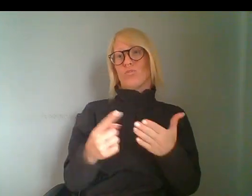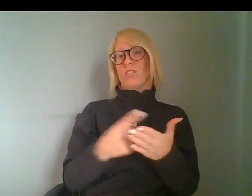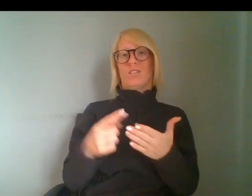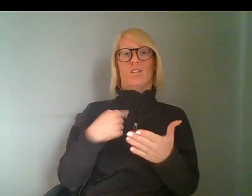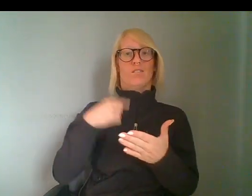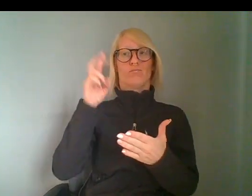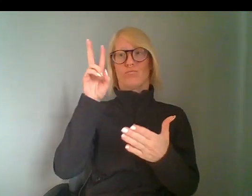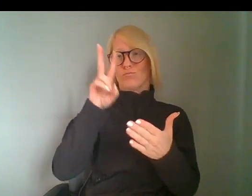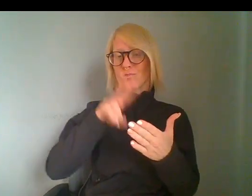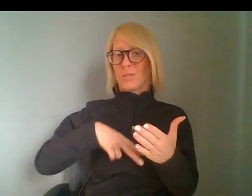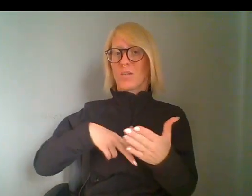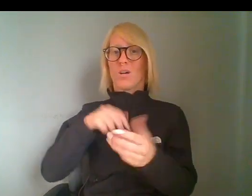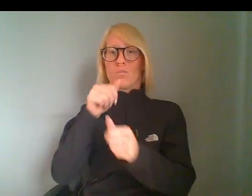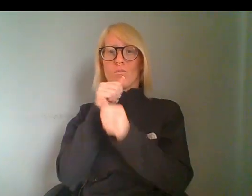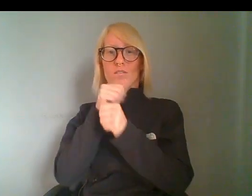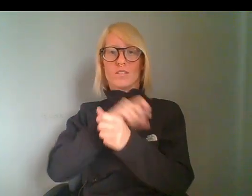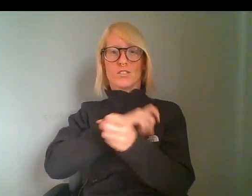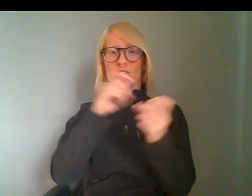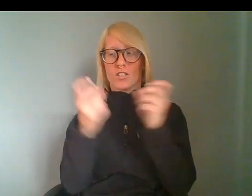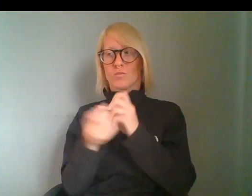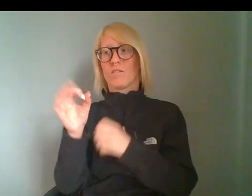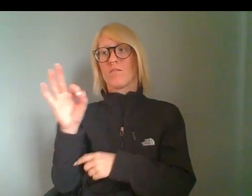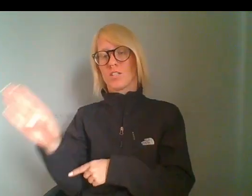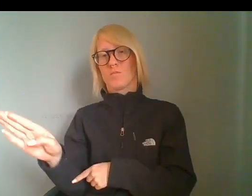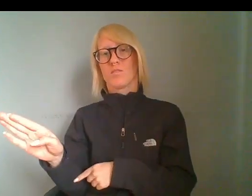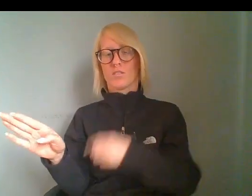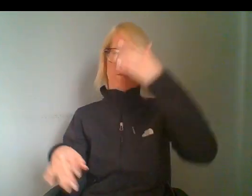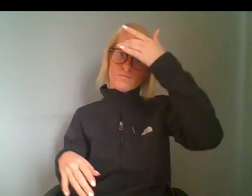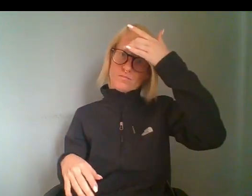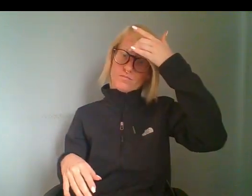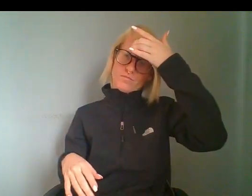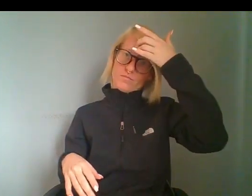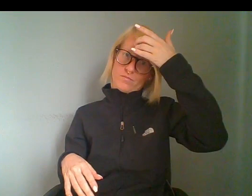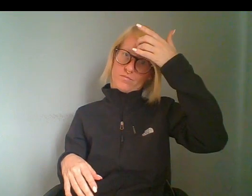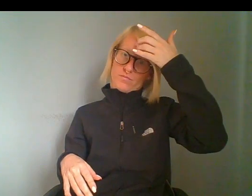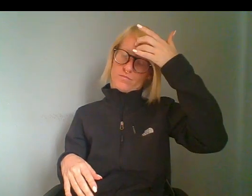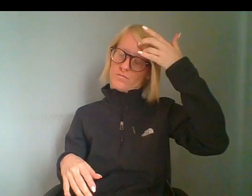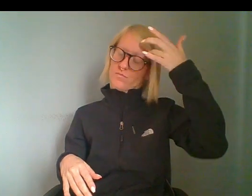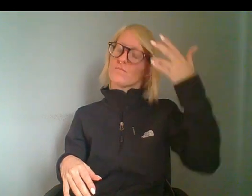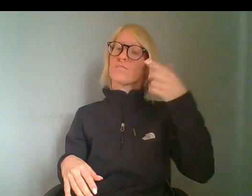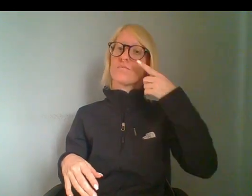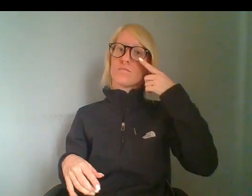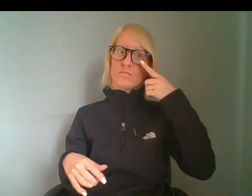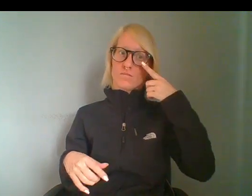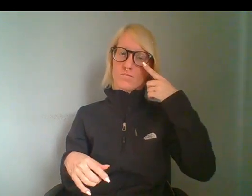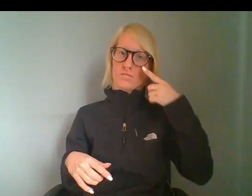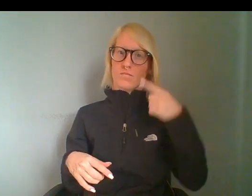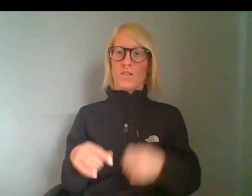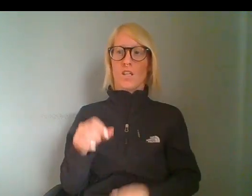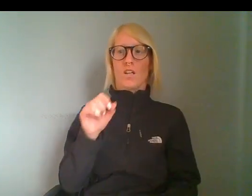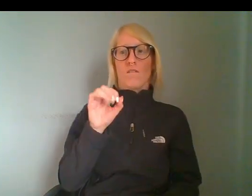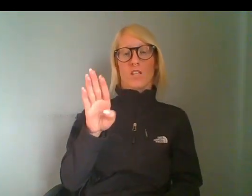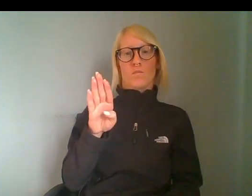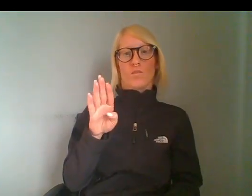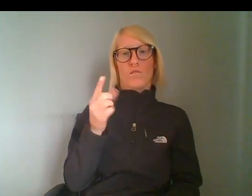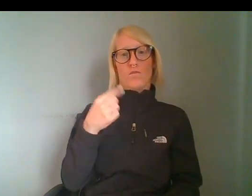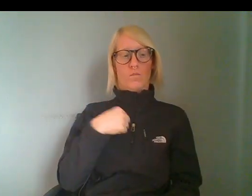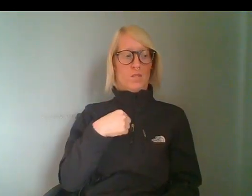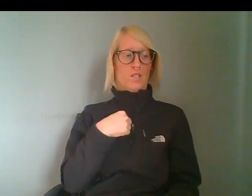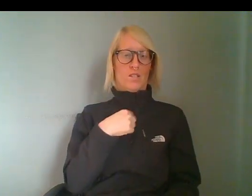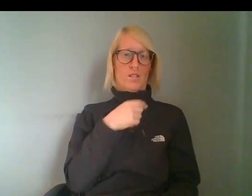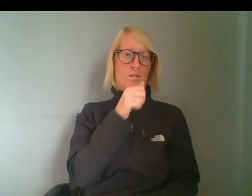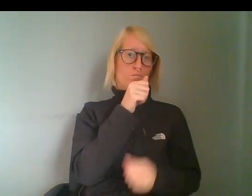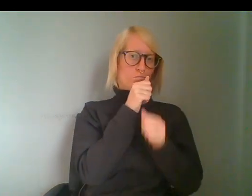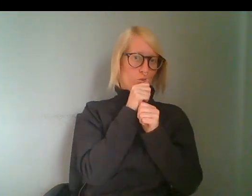now, just the things that you might want to think about. I use Facebook. Facebook for me is personal. I have so many other